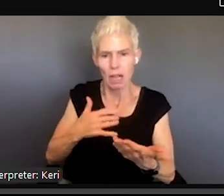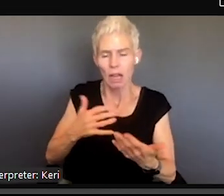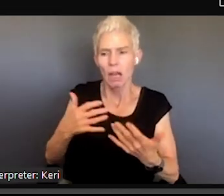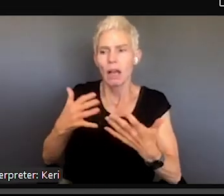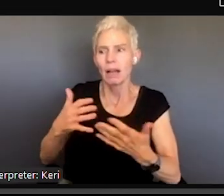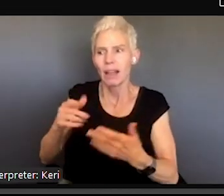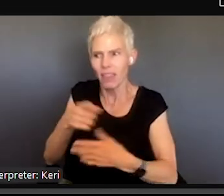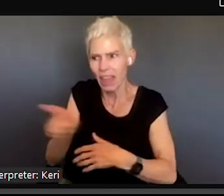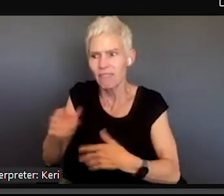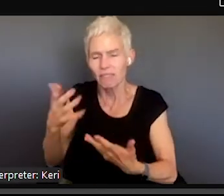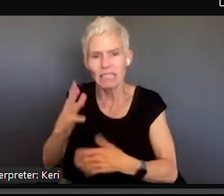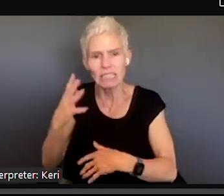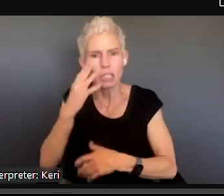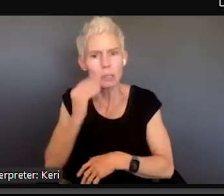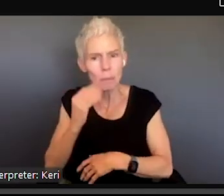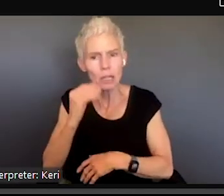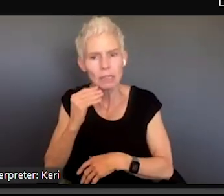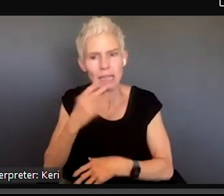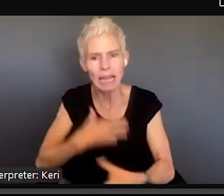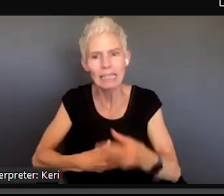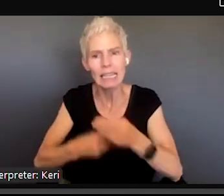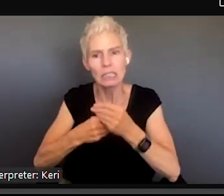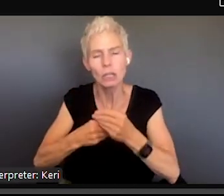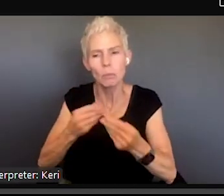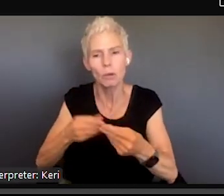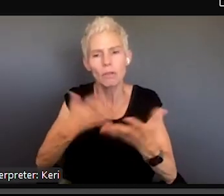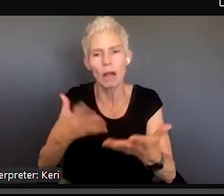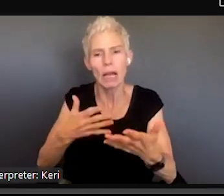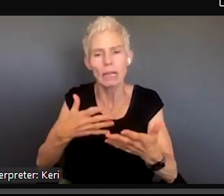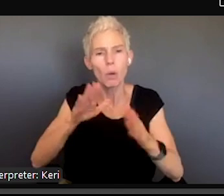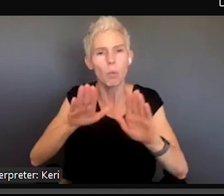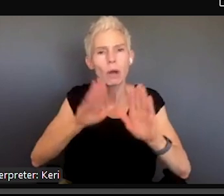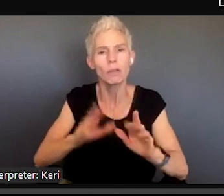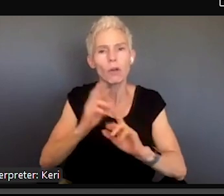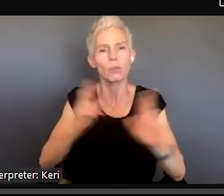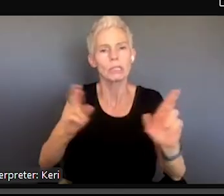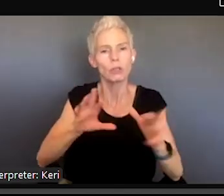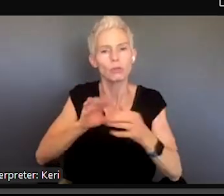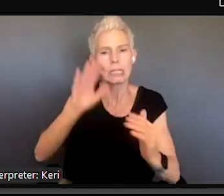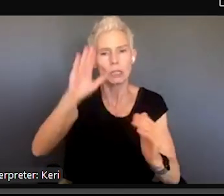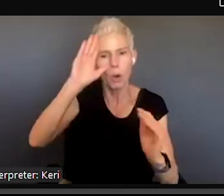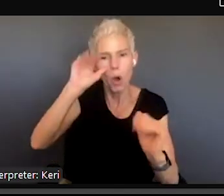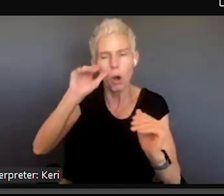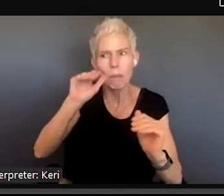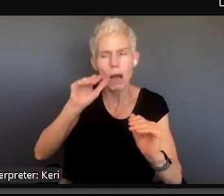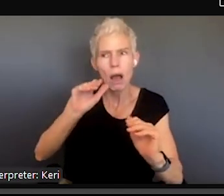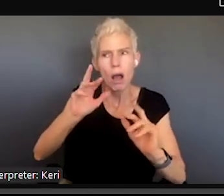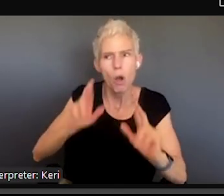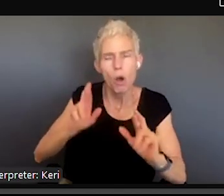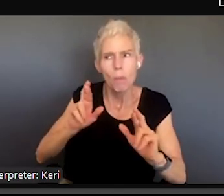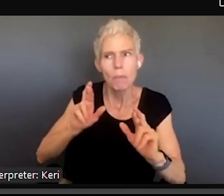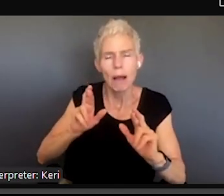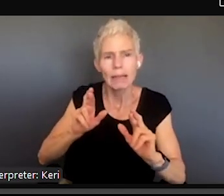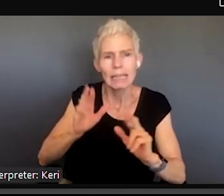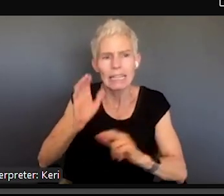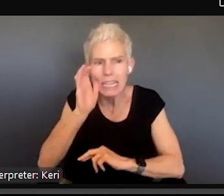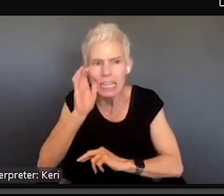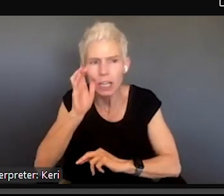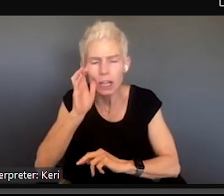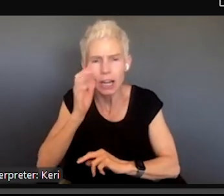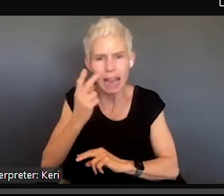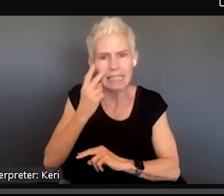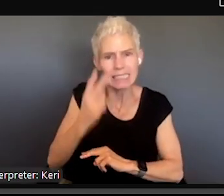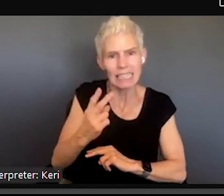there themselves, and additionally provide a credible source of hope. I hope I can hear, I can see someone who has that